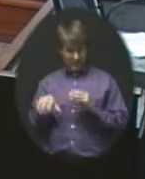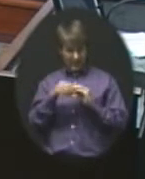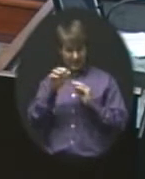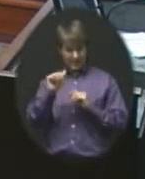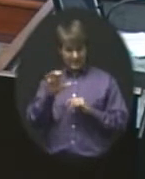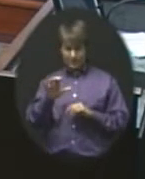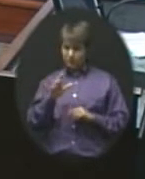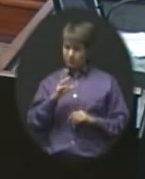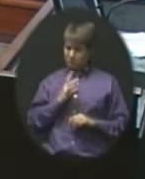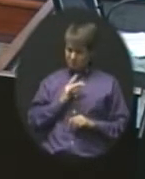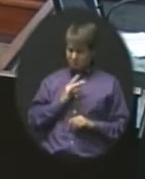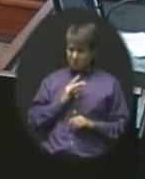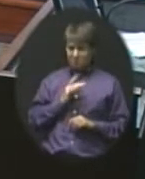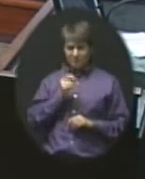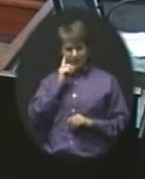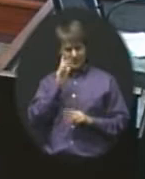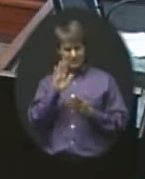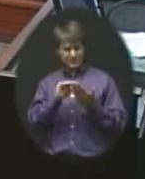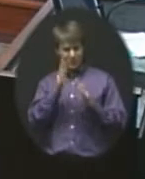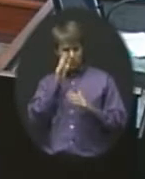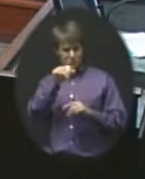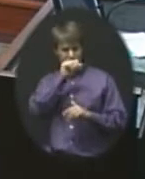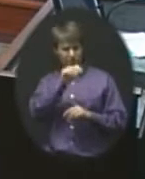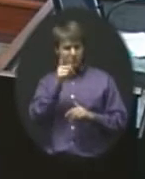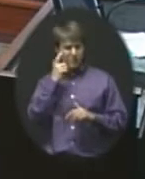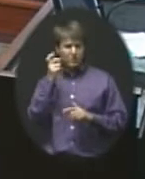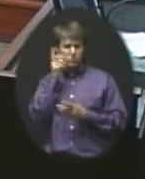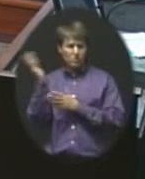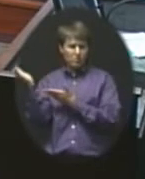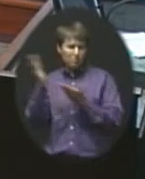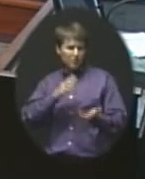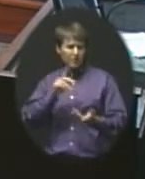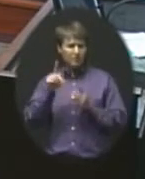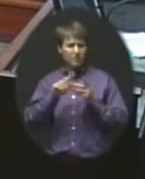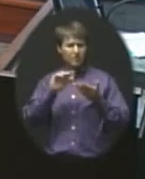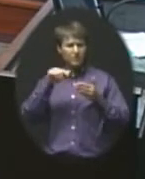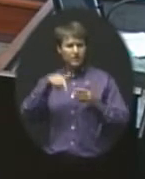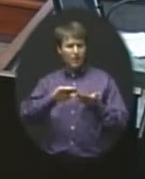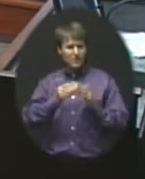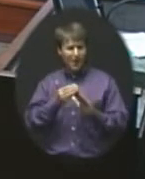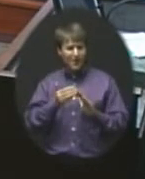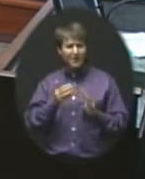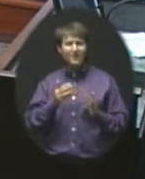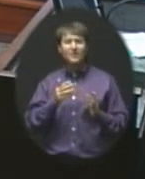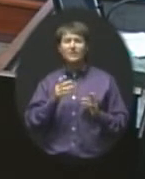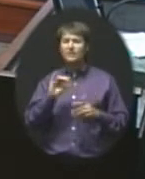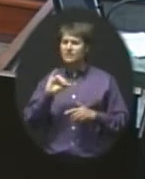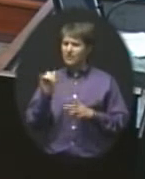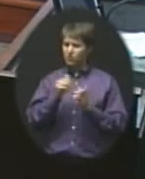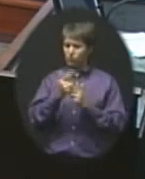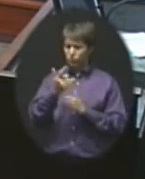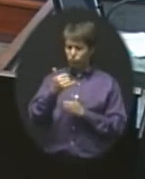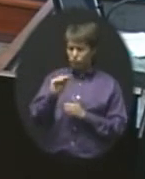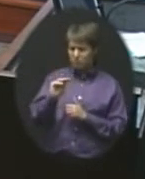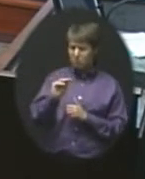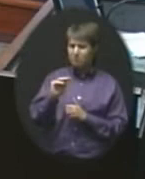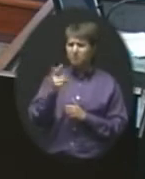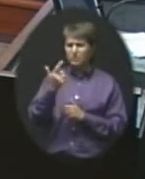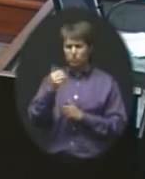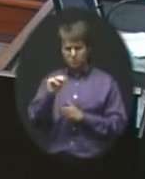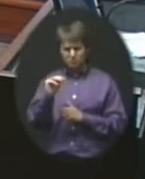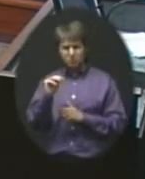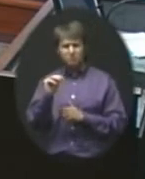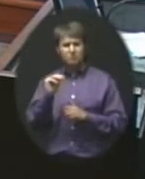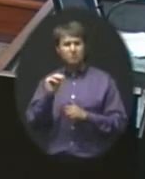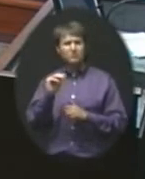man, I think the city would love that, because we're going to be bringing a lot of people downtown. The same thing with the gym. The gym is continuously used by the